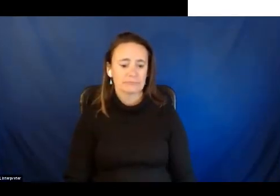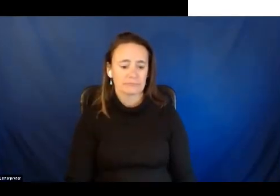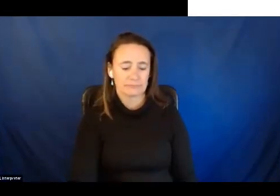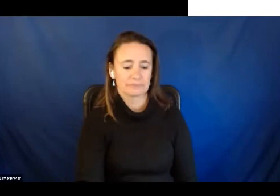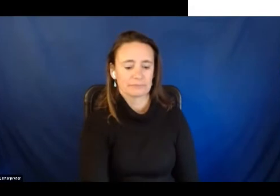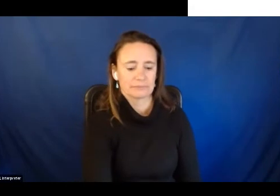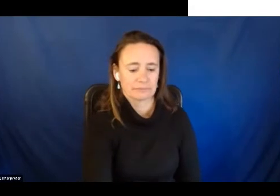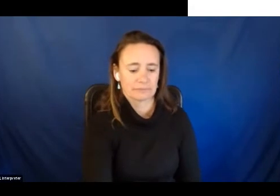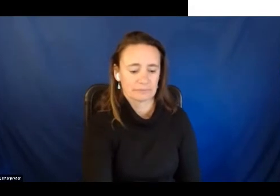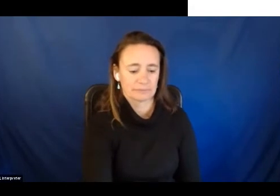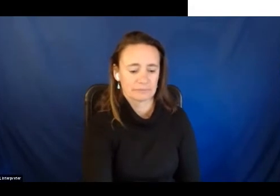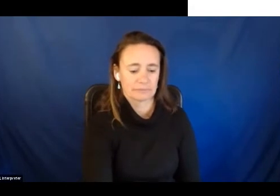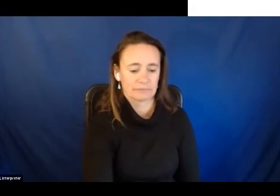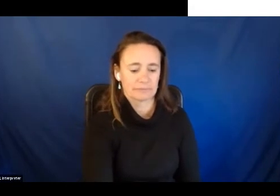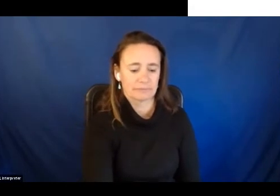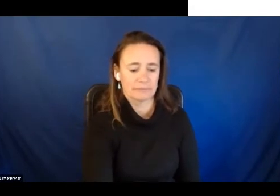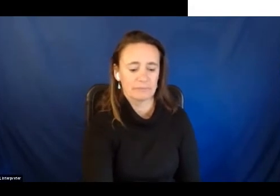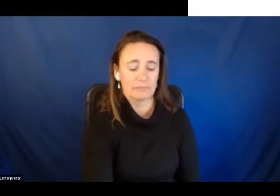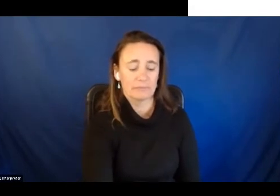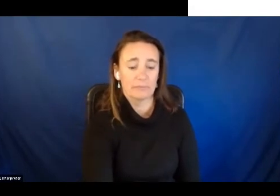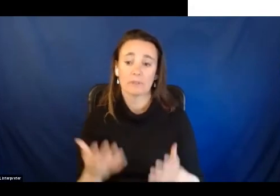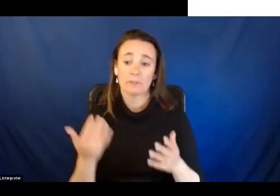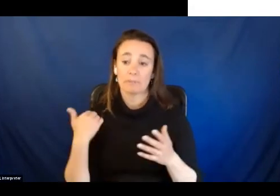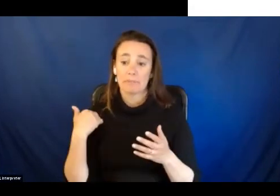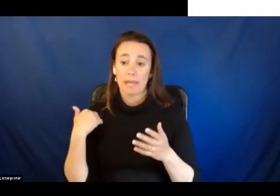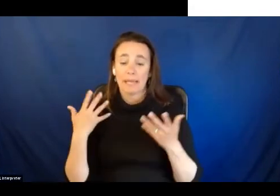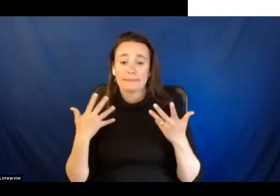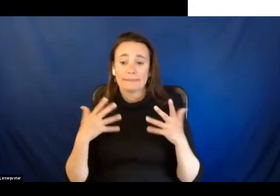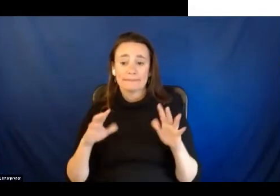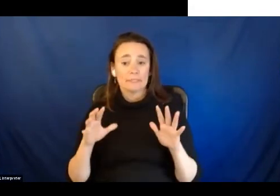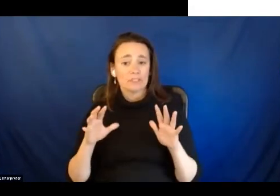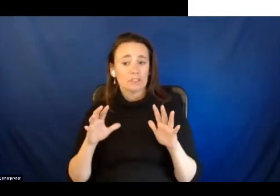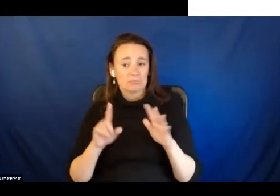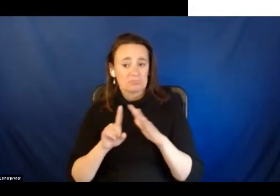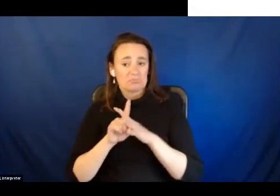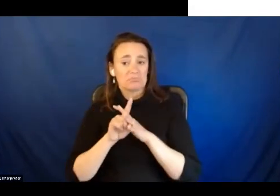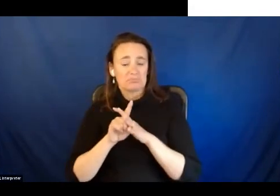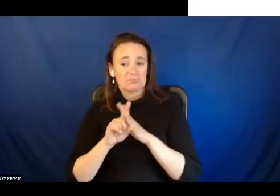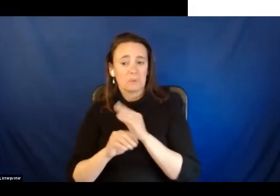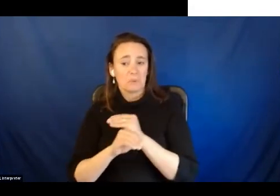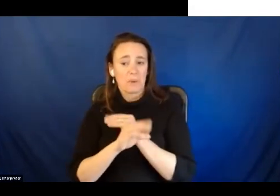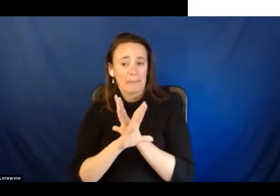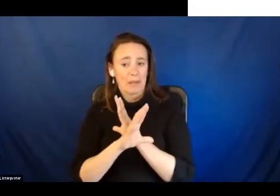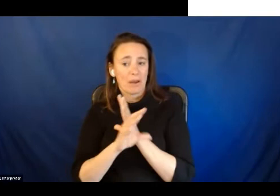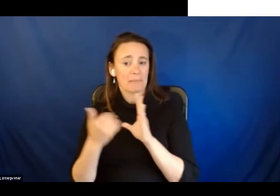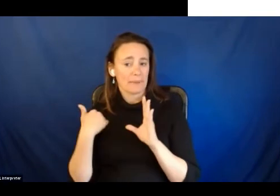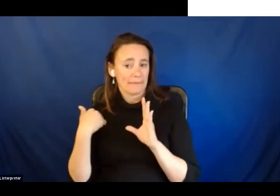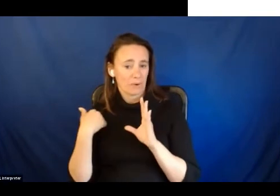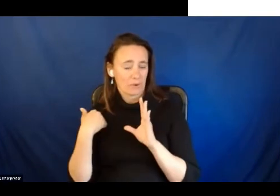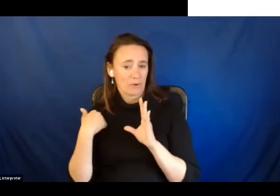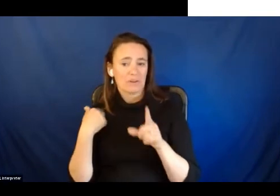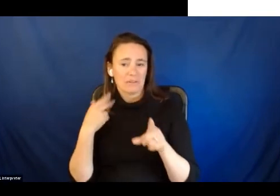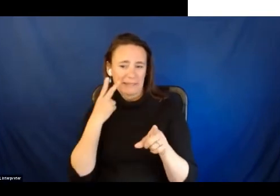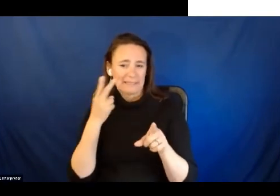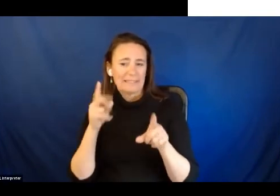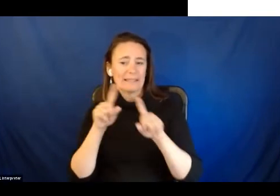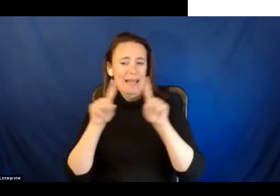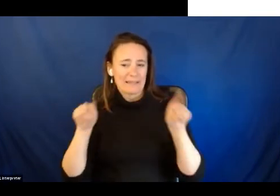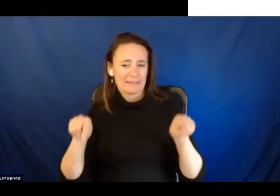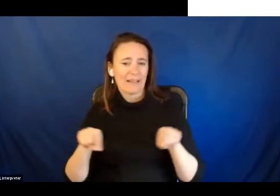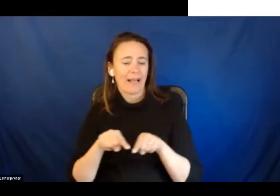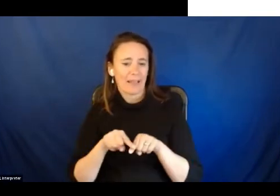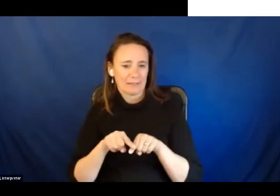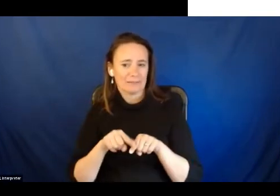So if you've attended any of our webinars in the past, you've probably seen this slide, but it's always relevant, so you'll probably continue to see